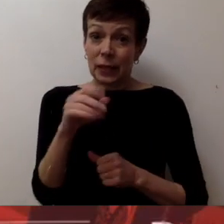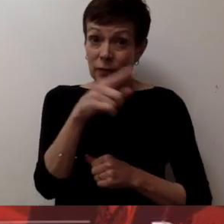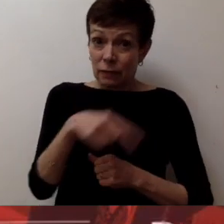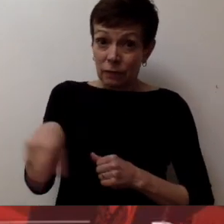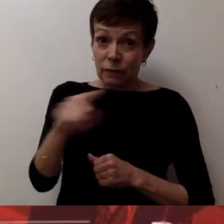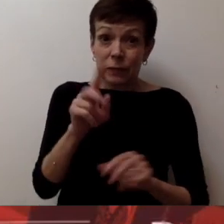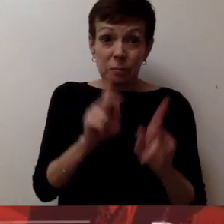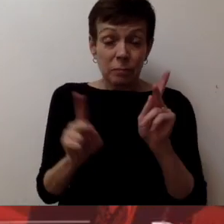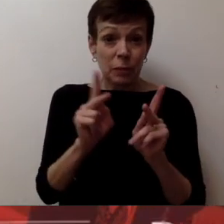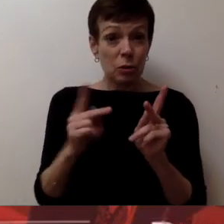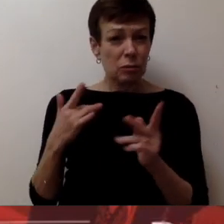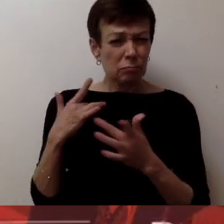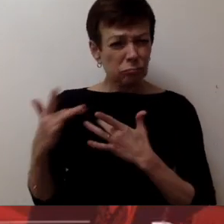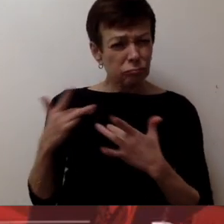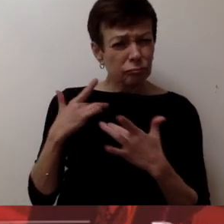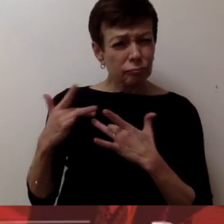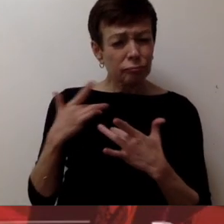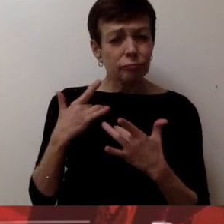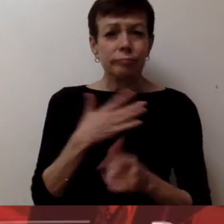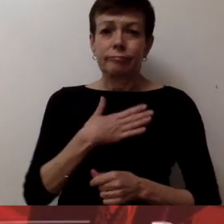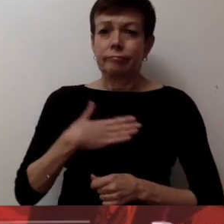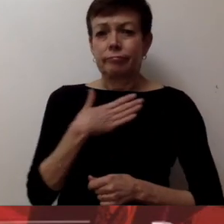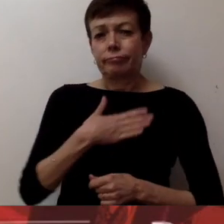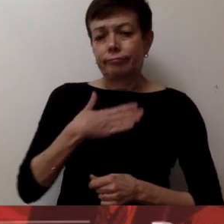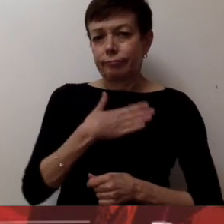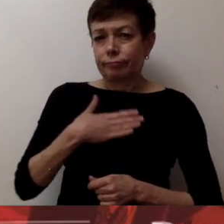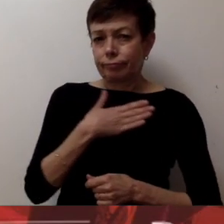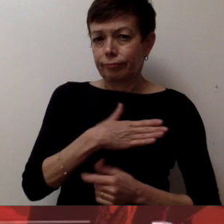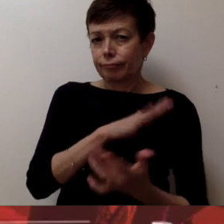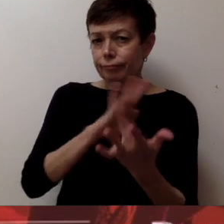are concerned, we just ask that you would direct